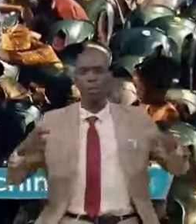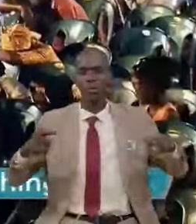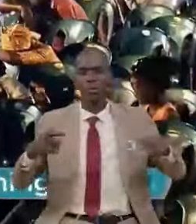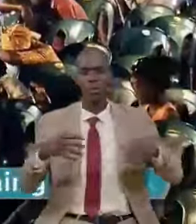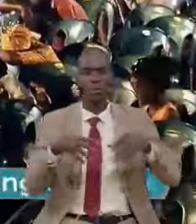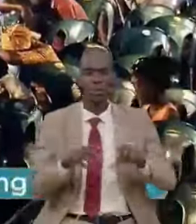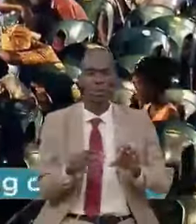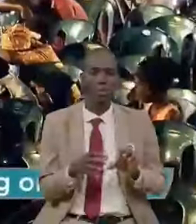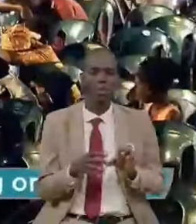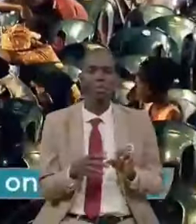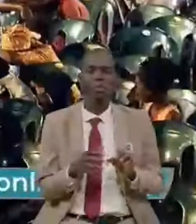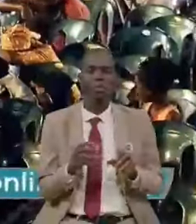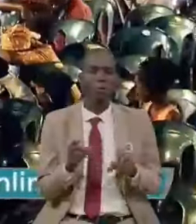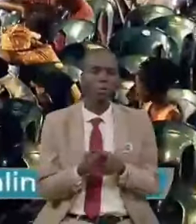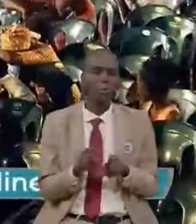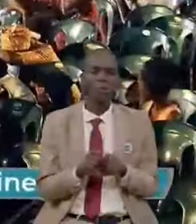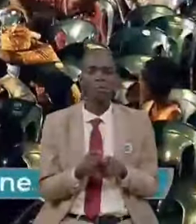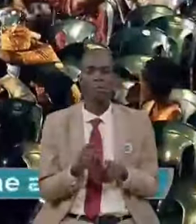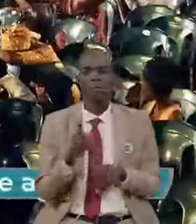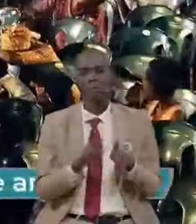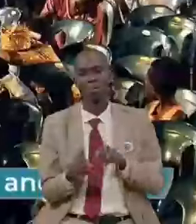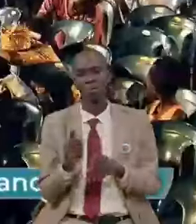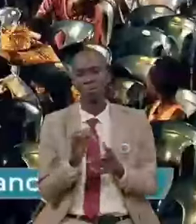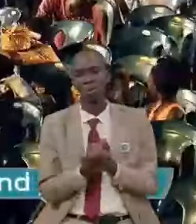counselors that are assigned to that place, please